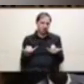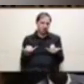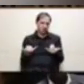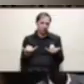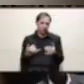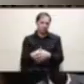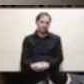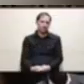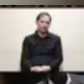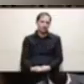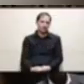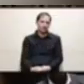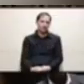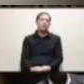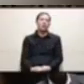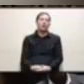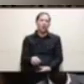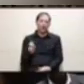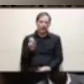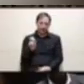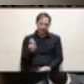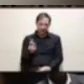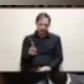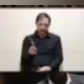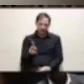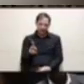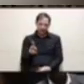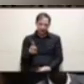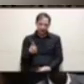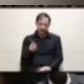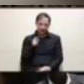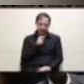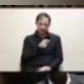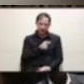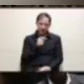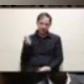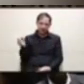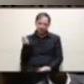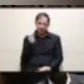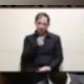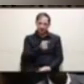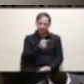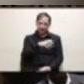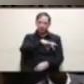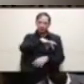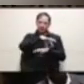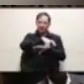2023. Okay. At which point was he appointed by the province?